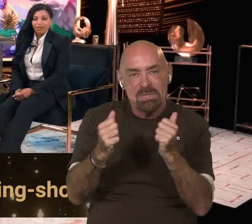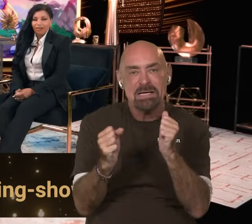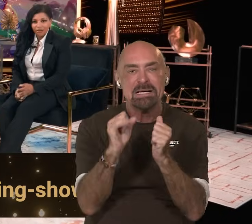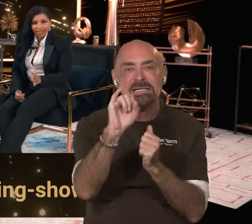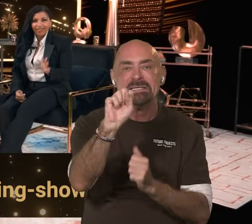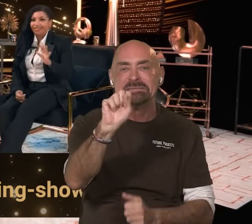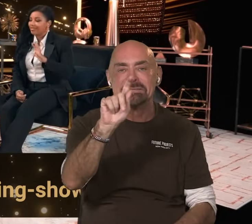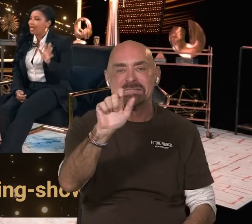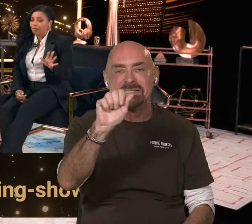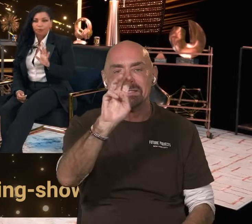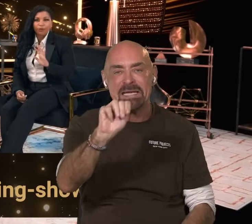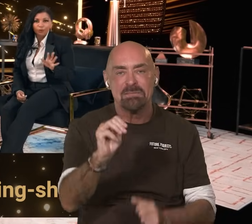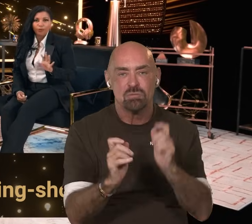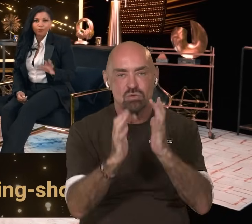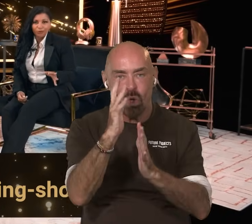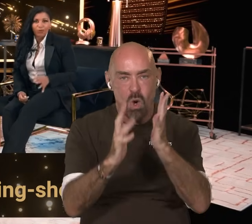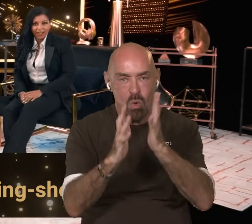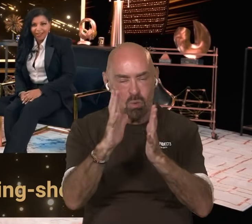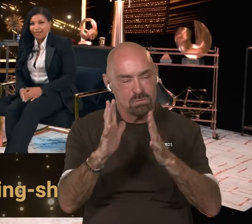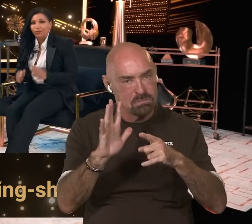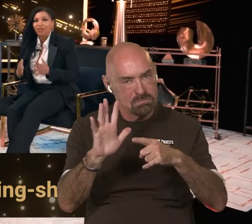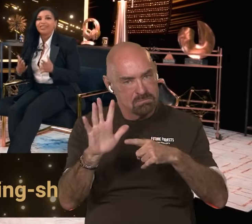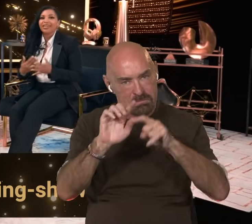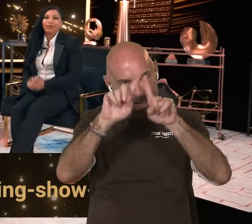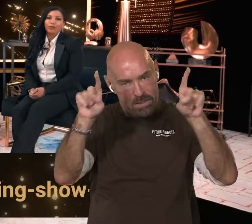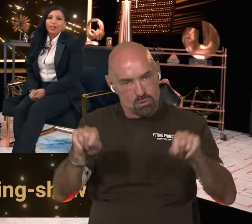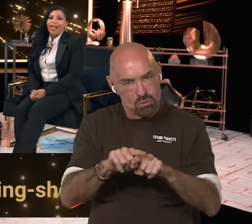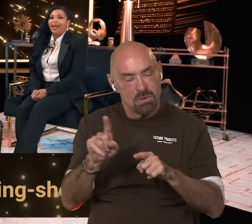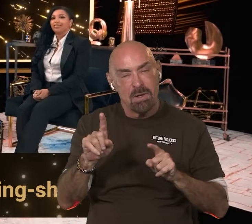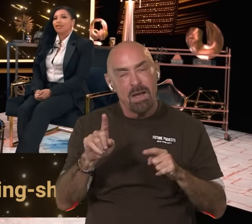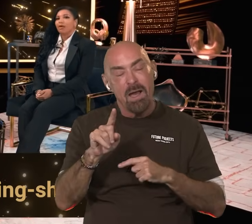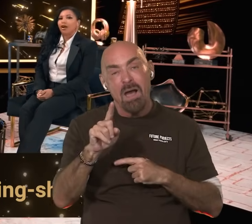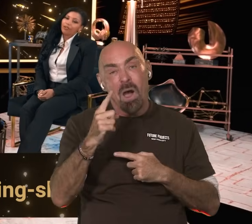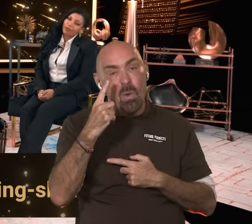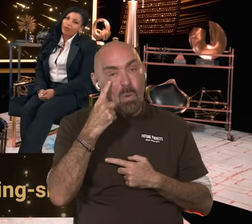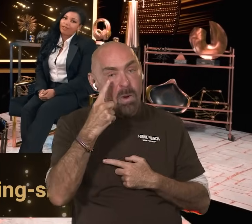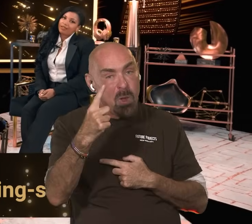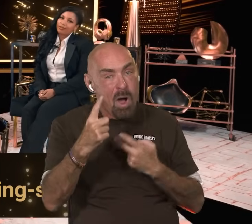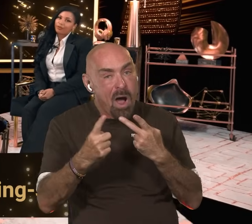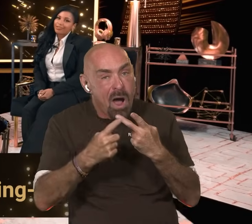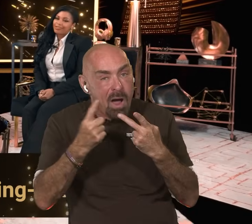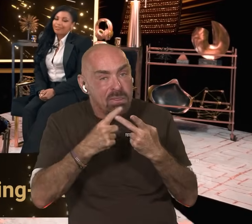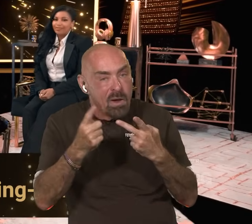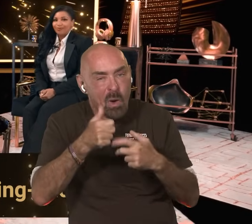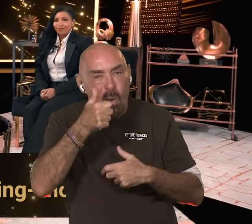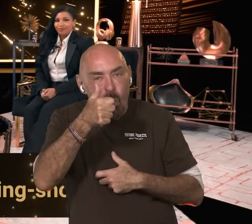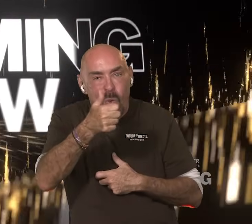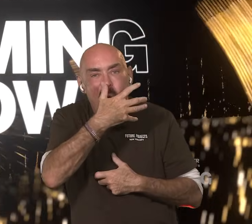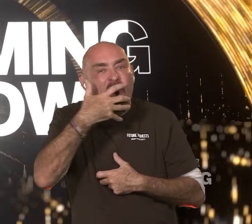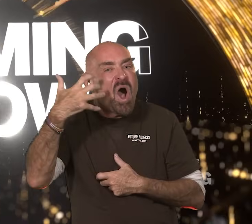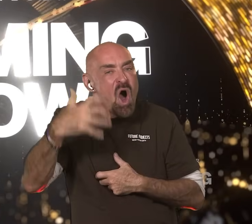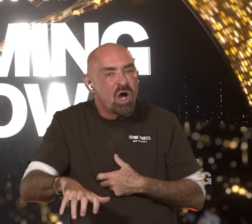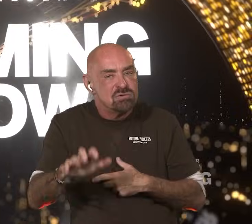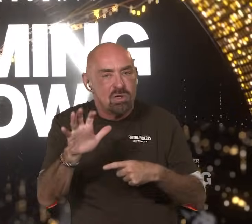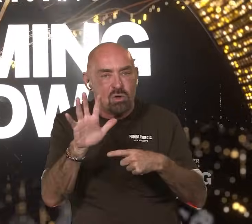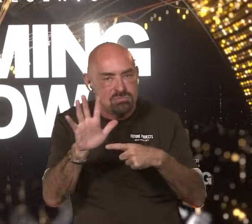page. Okay, it's time to put the brooms away as we take a look at some other wickedly good releases.